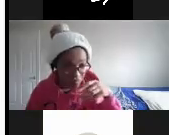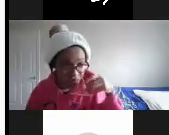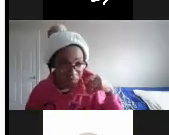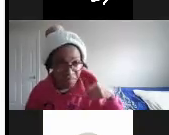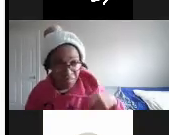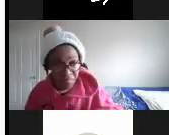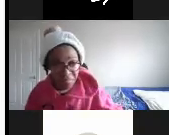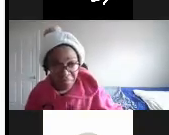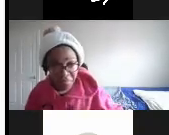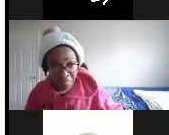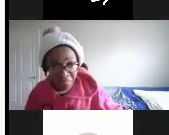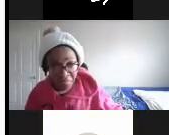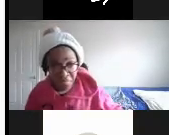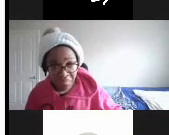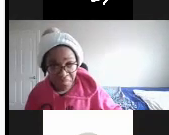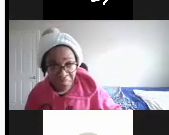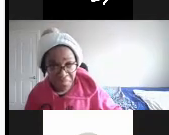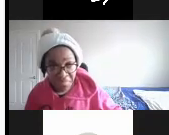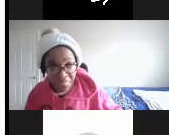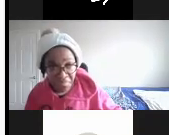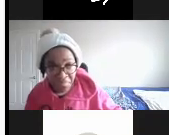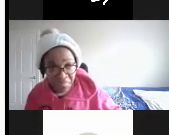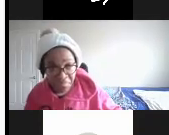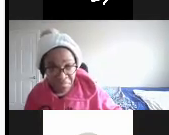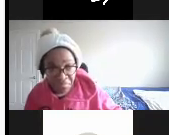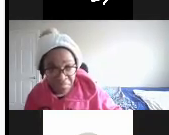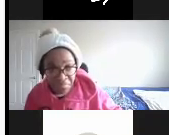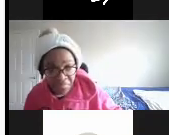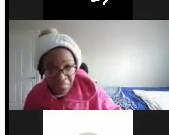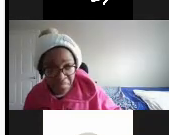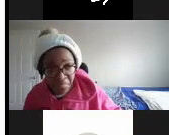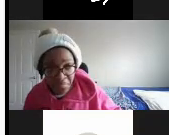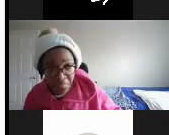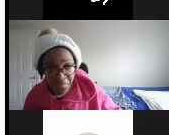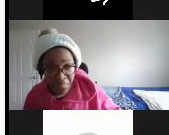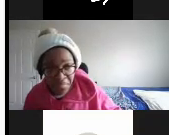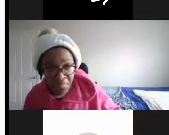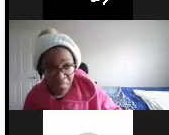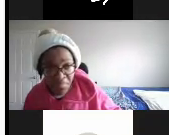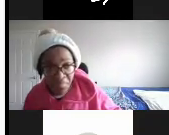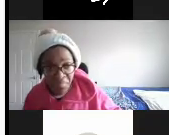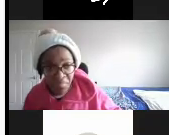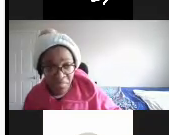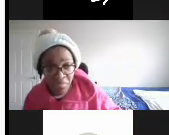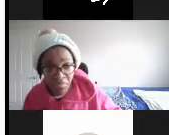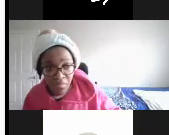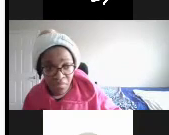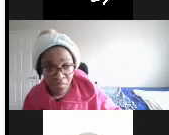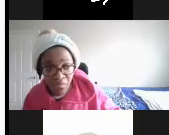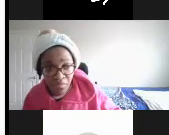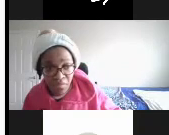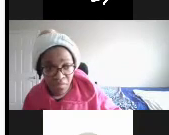Remember May 7, if you have, it's in the chat box if you want to join us for some additional questions with John and